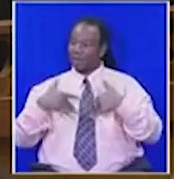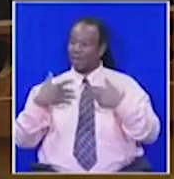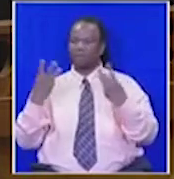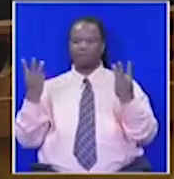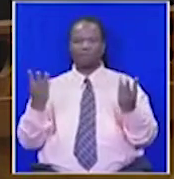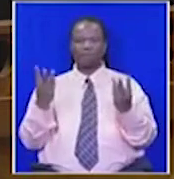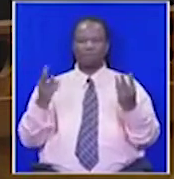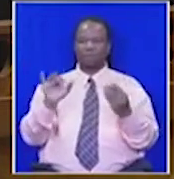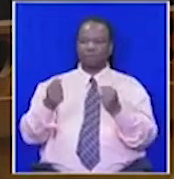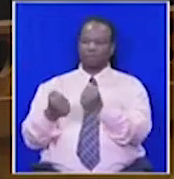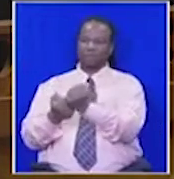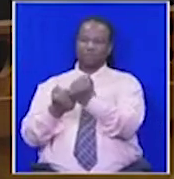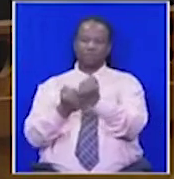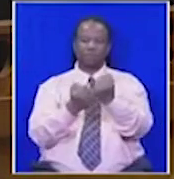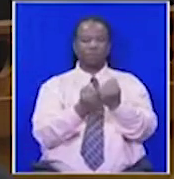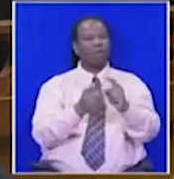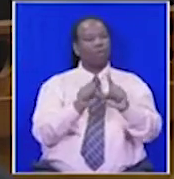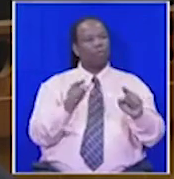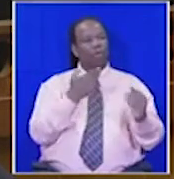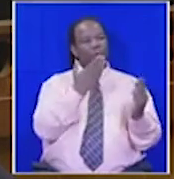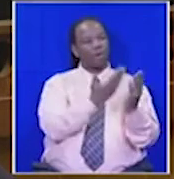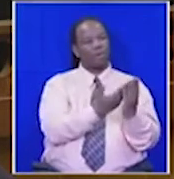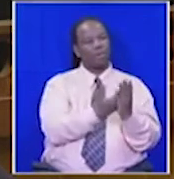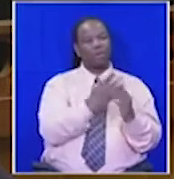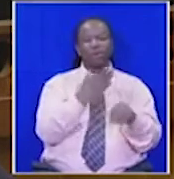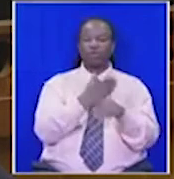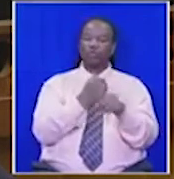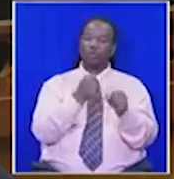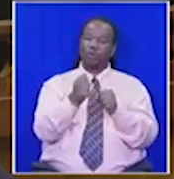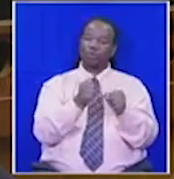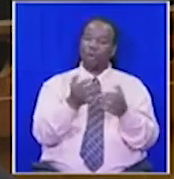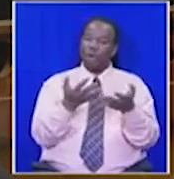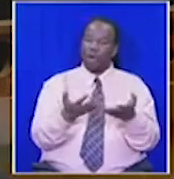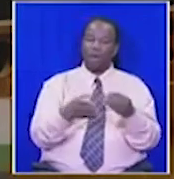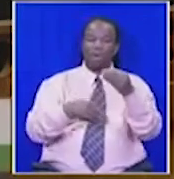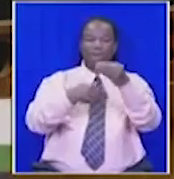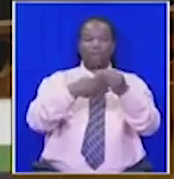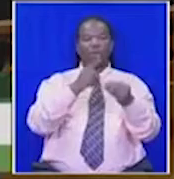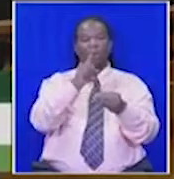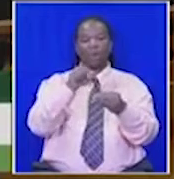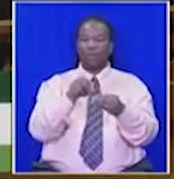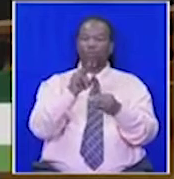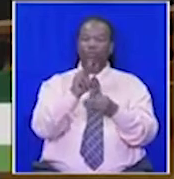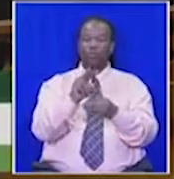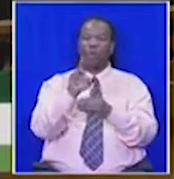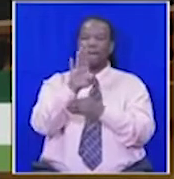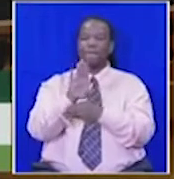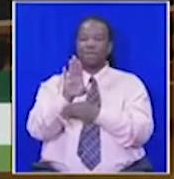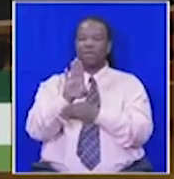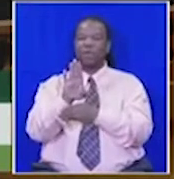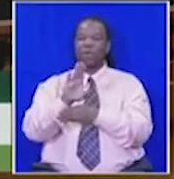Africa. Specifically, we proposed to create jobs by allocating an additional 1.2 billion rand to